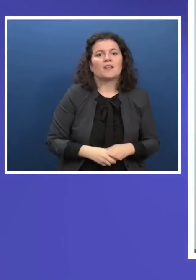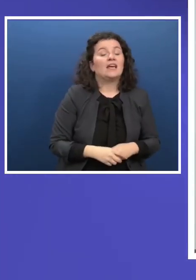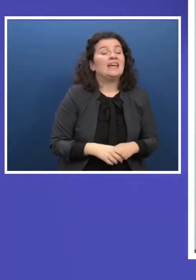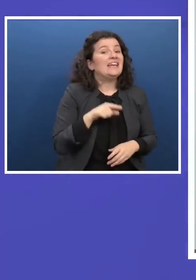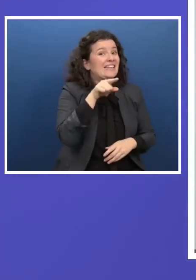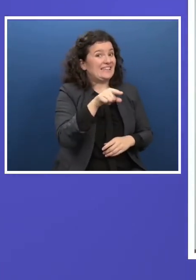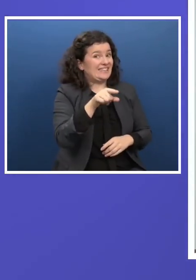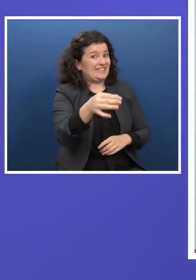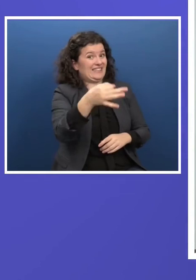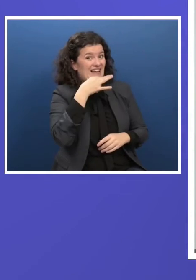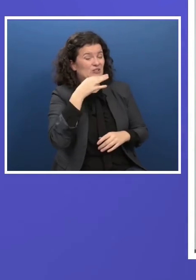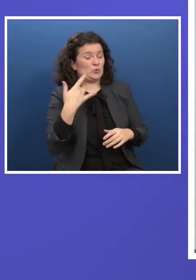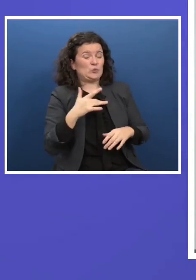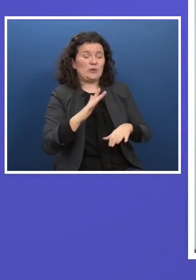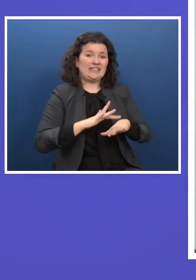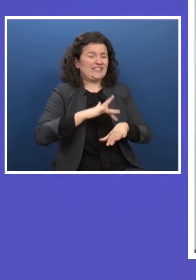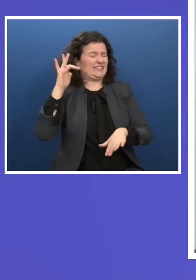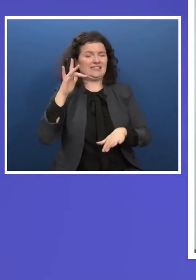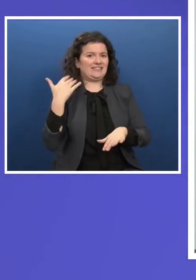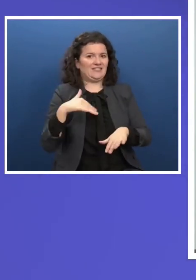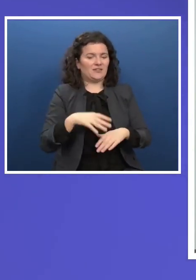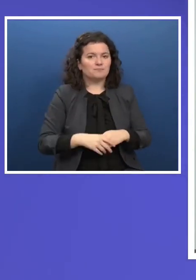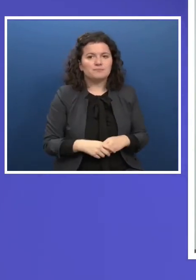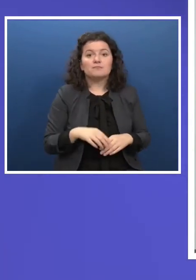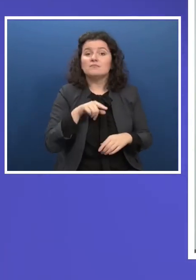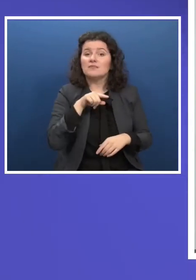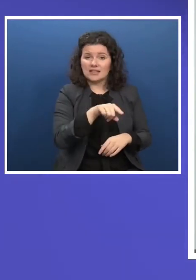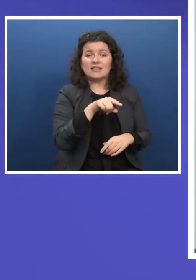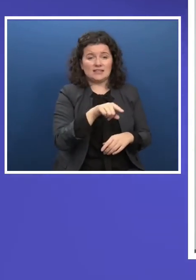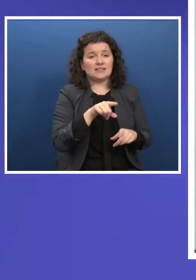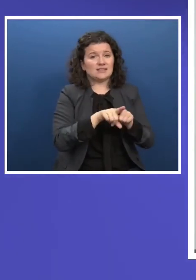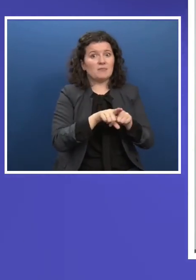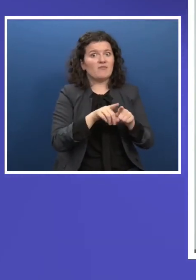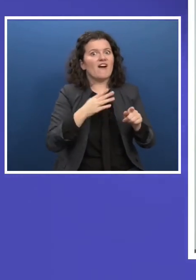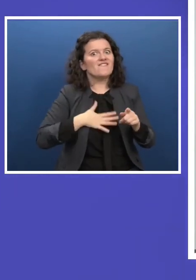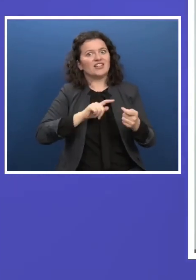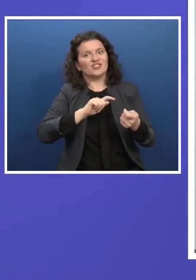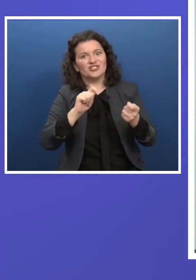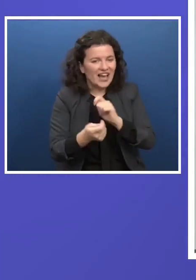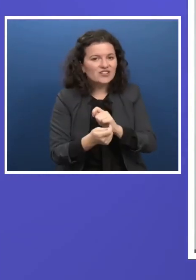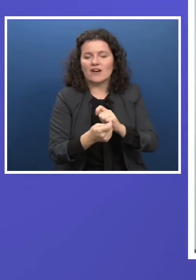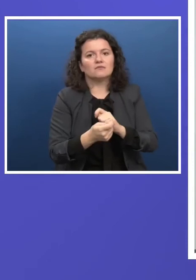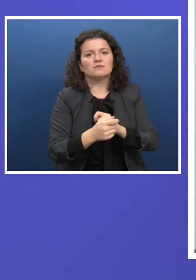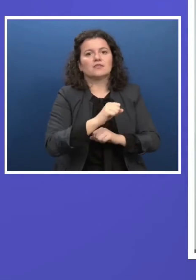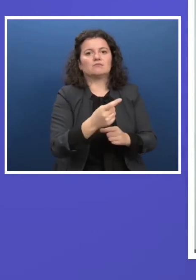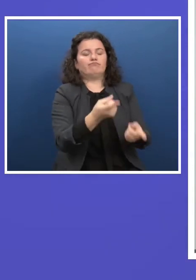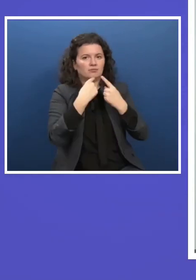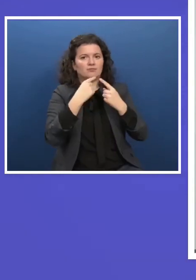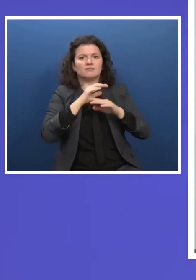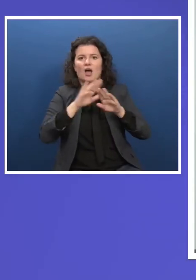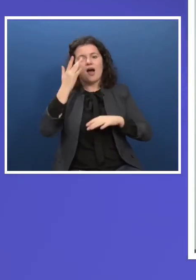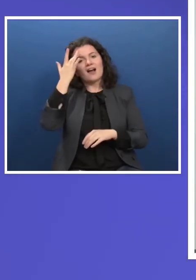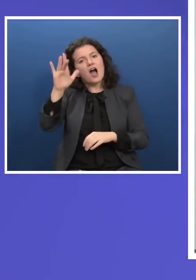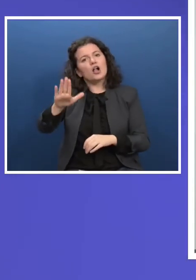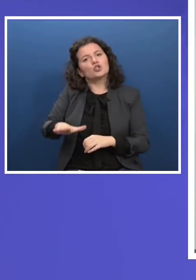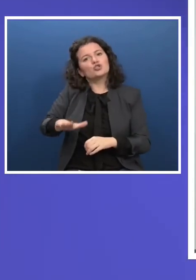we usually face when we are trying to introduce change. So first, we have to understand the culture, and